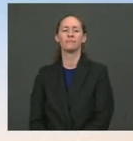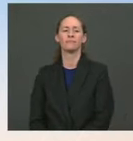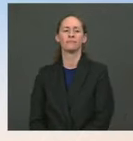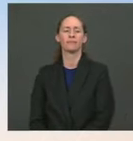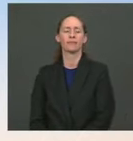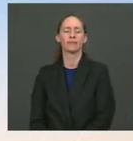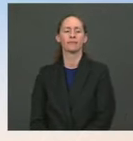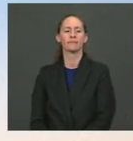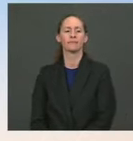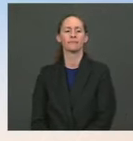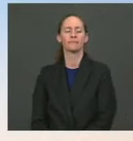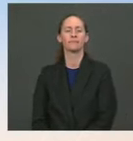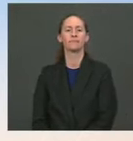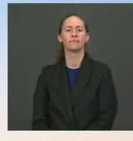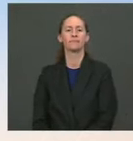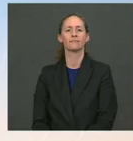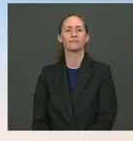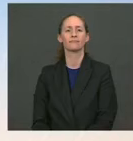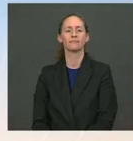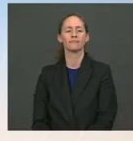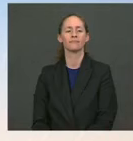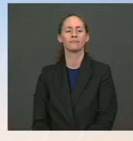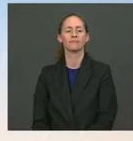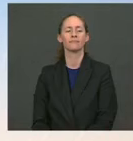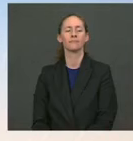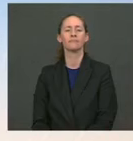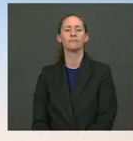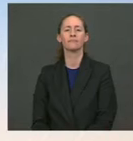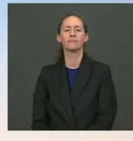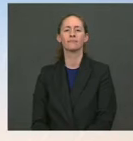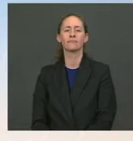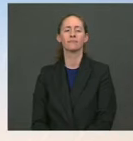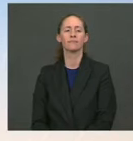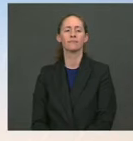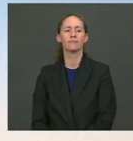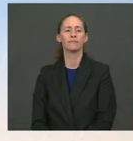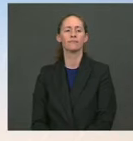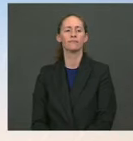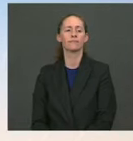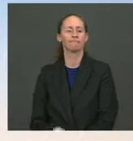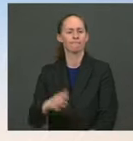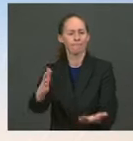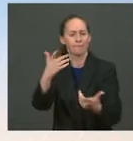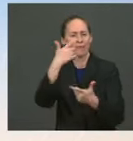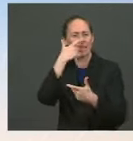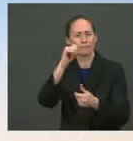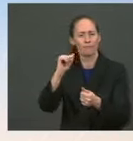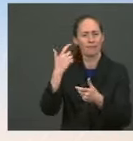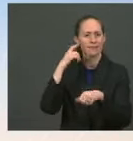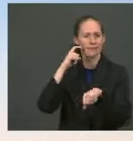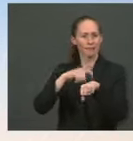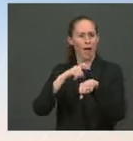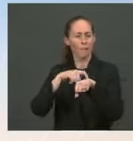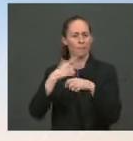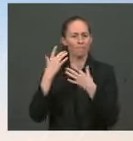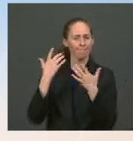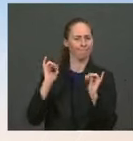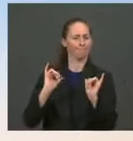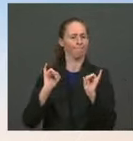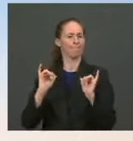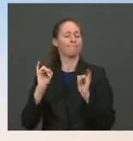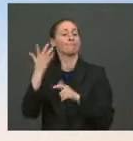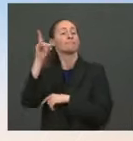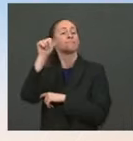on COP 26. To start, obviously, we're all pretty interested in timing for this bill. And the President said yesterday in his